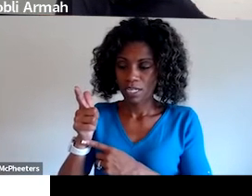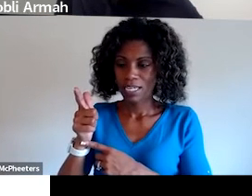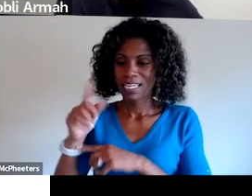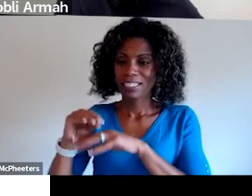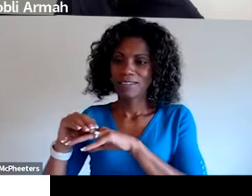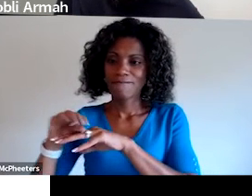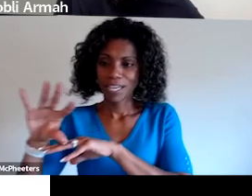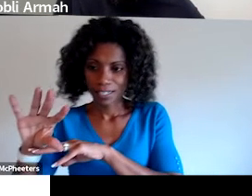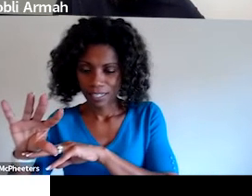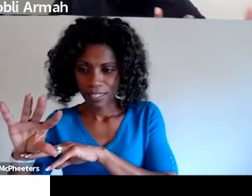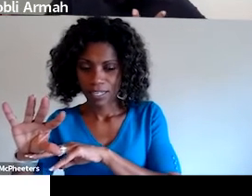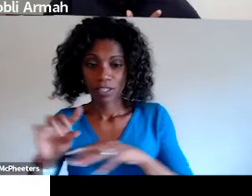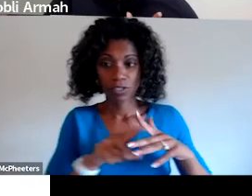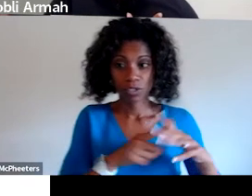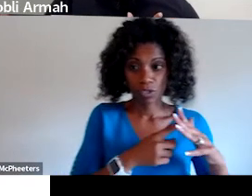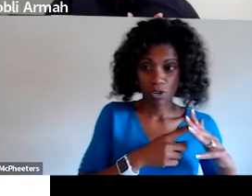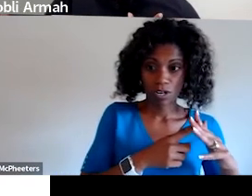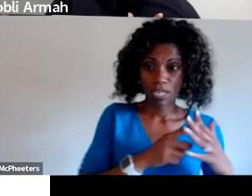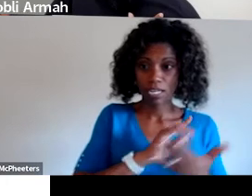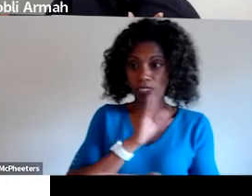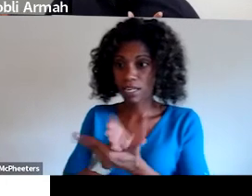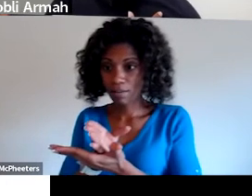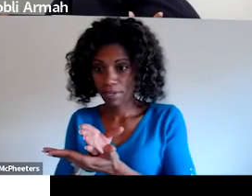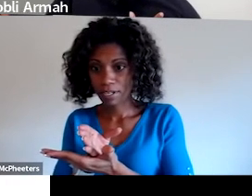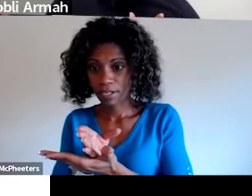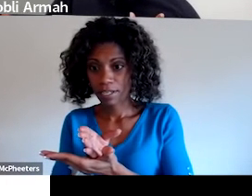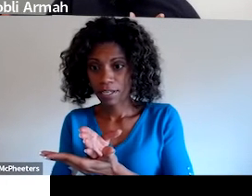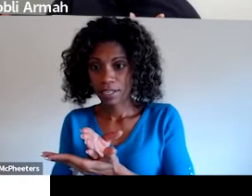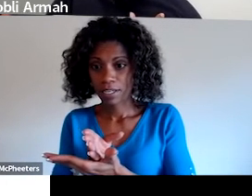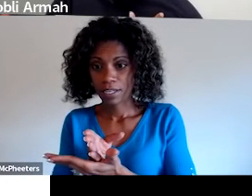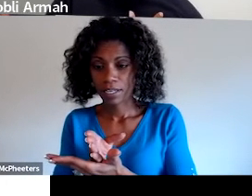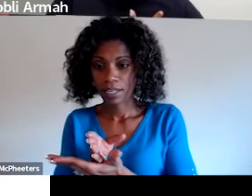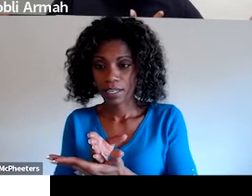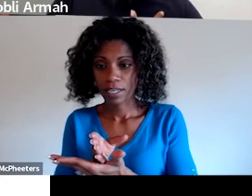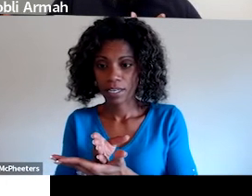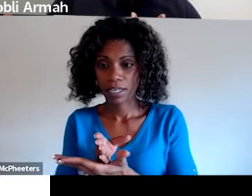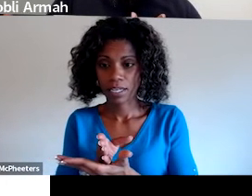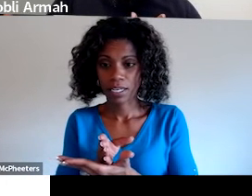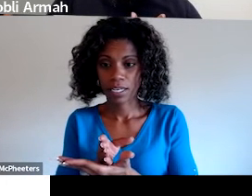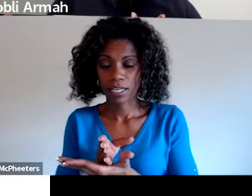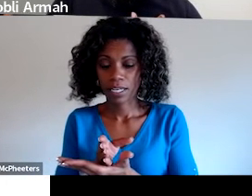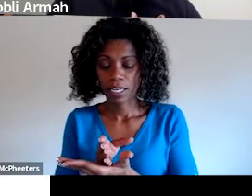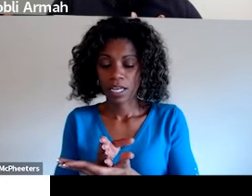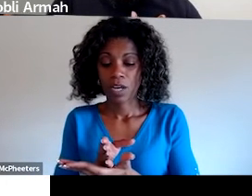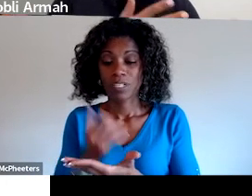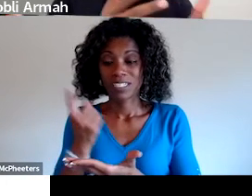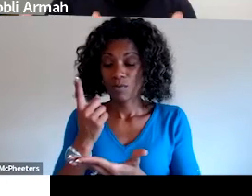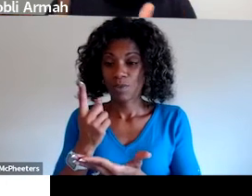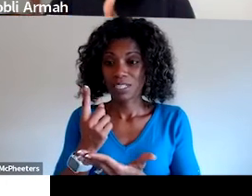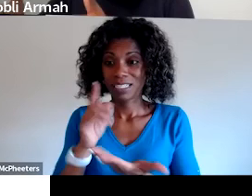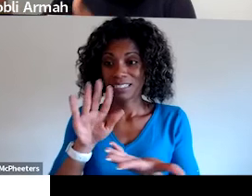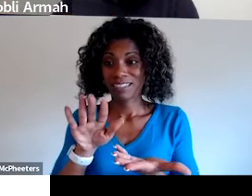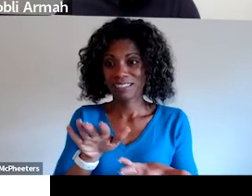a stop. It breaks my heart when life is lost, but it's an event.